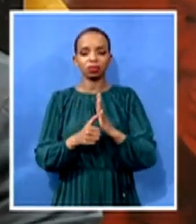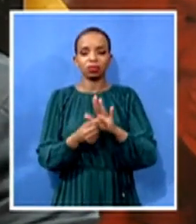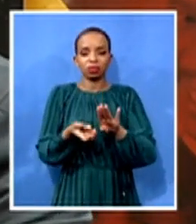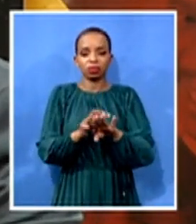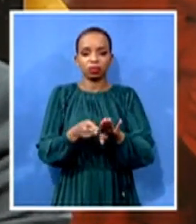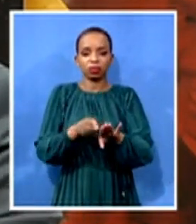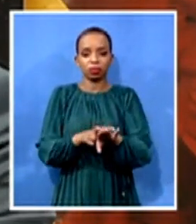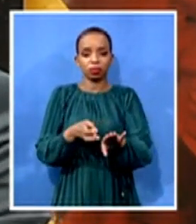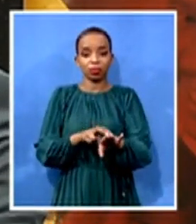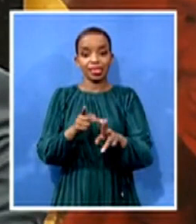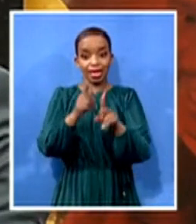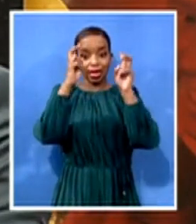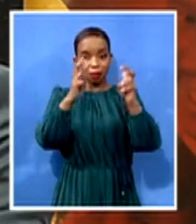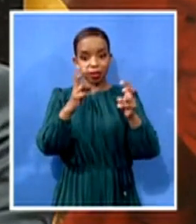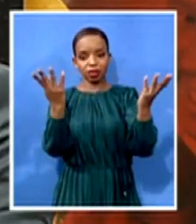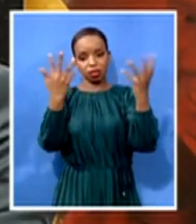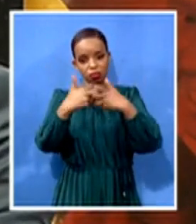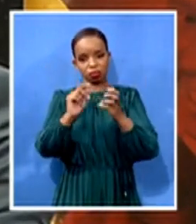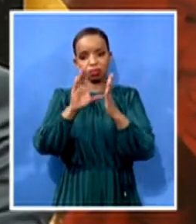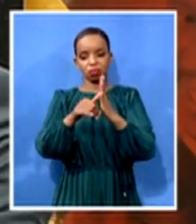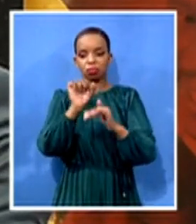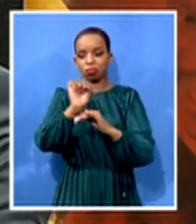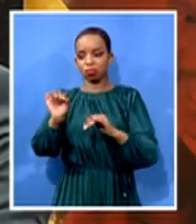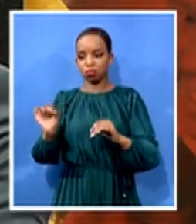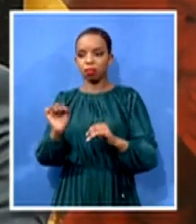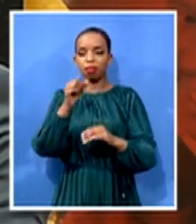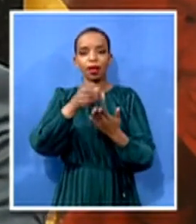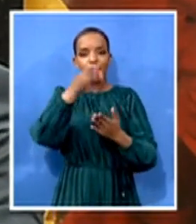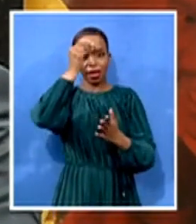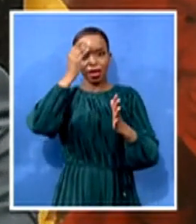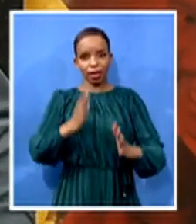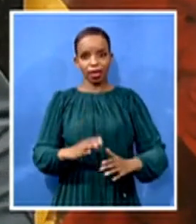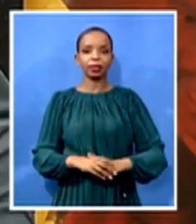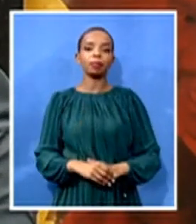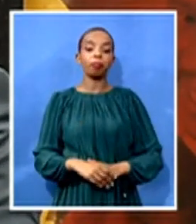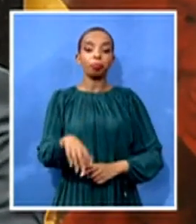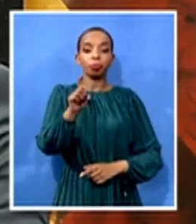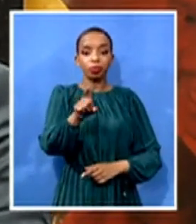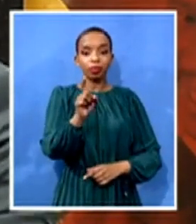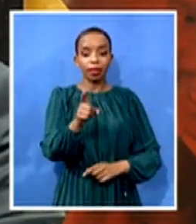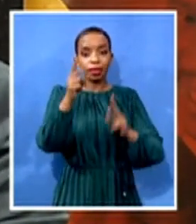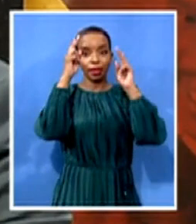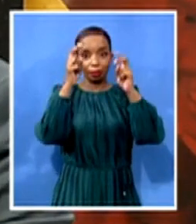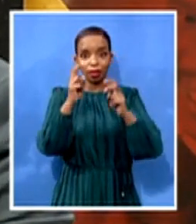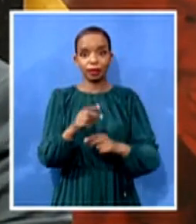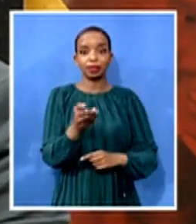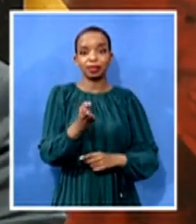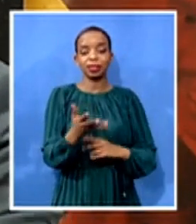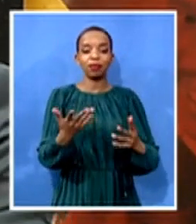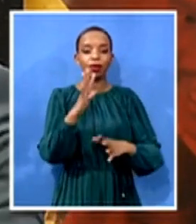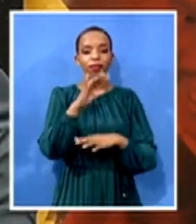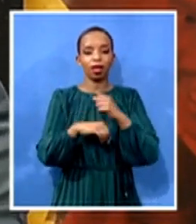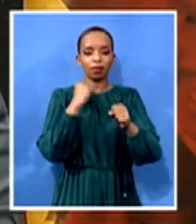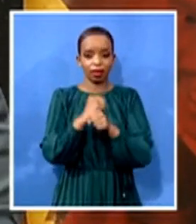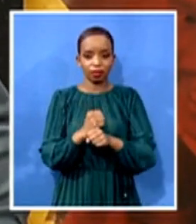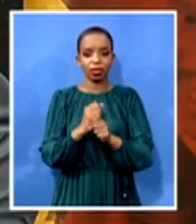The Provincial Department of Education provides buses on a 5-year rotation to special